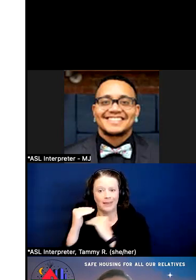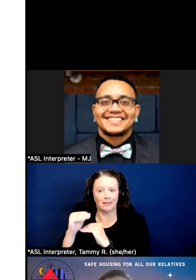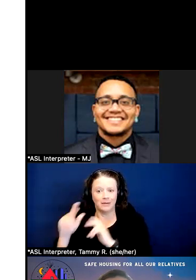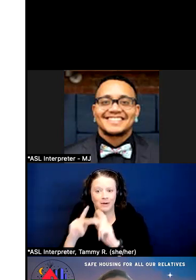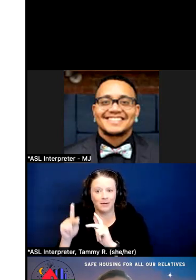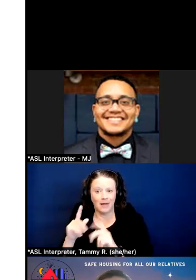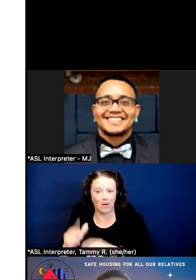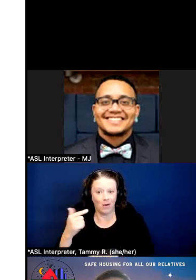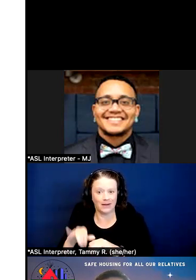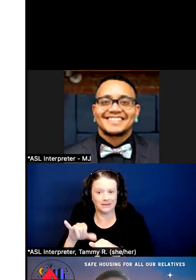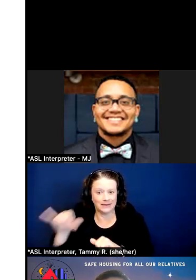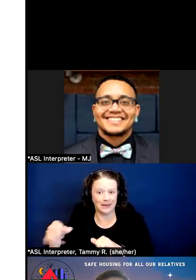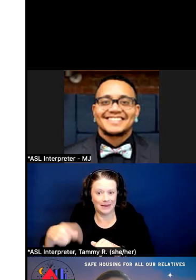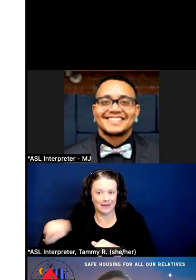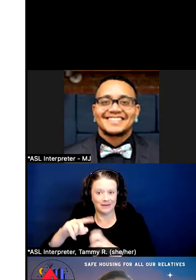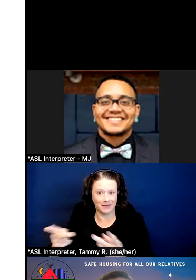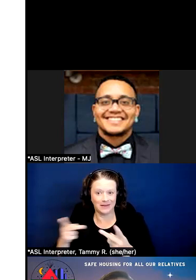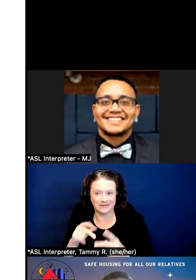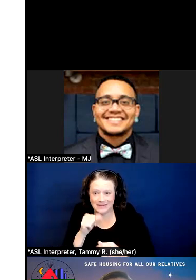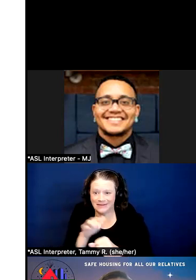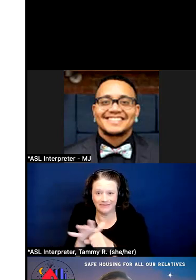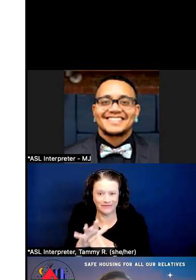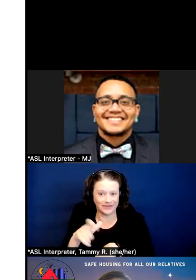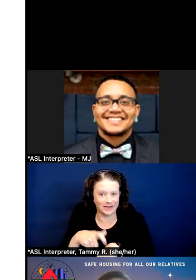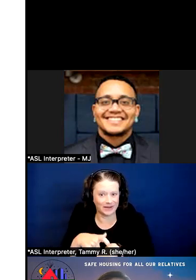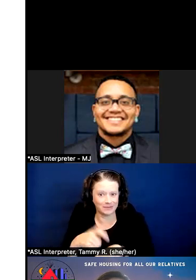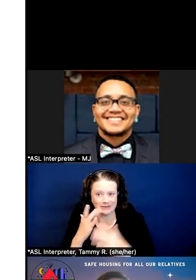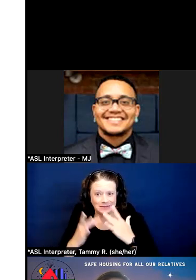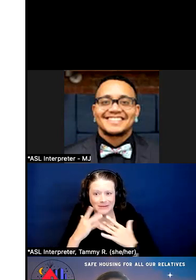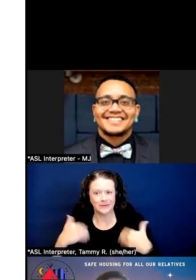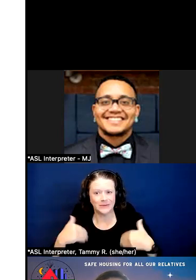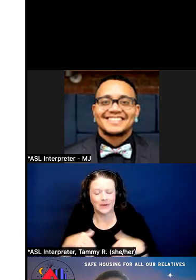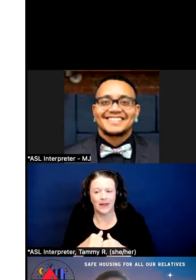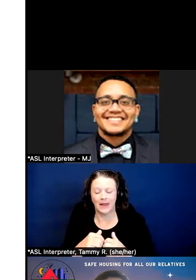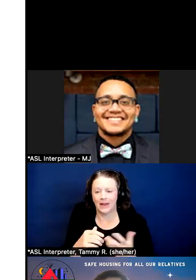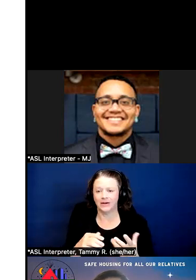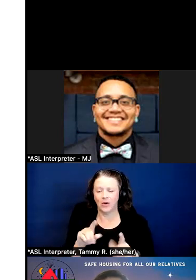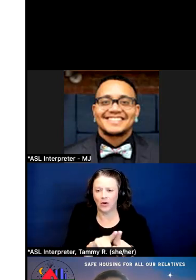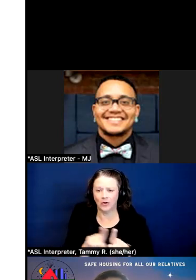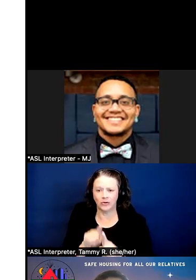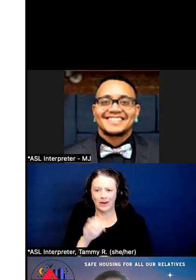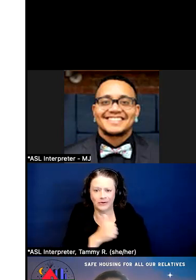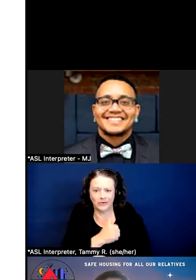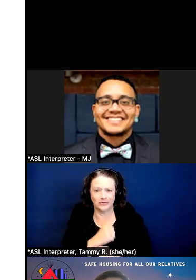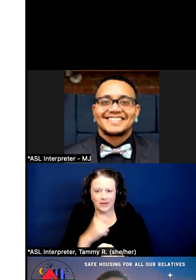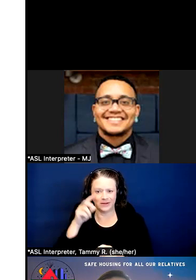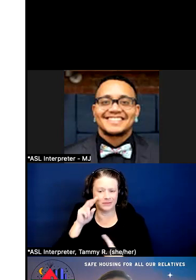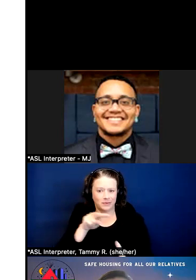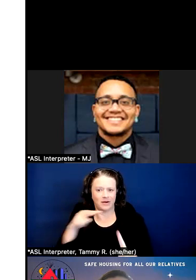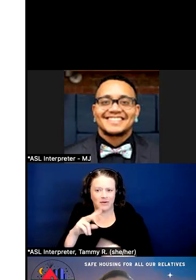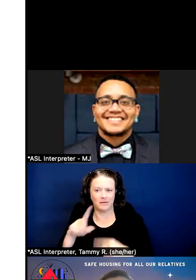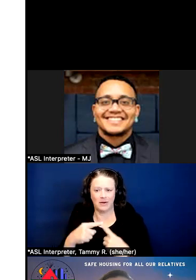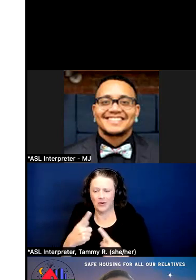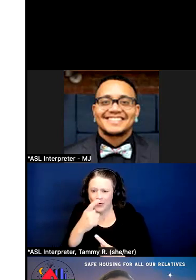spaces is often too tight. And then problematic mindsets around who should have access to housing and